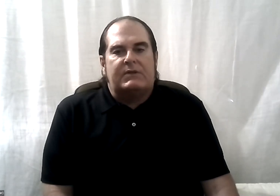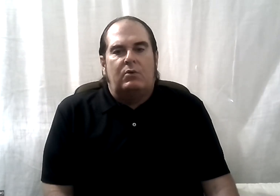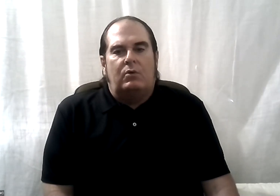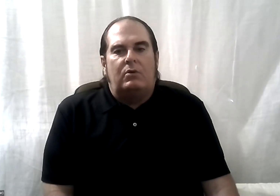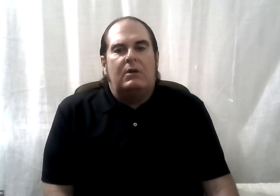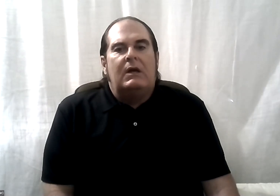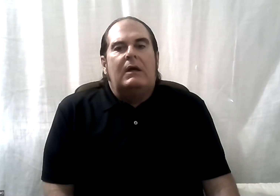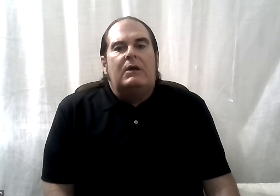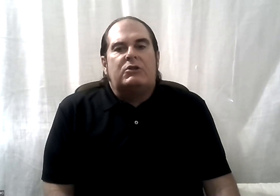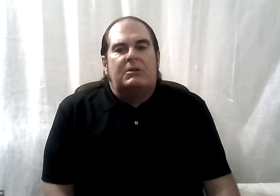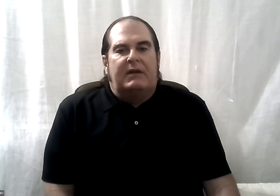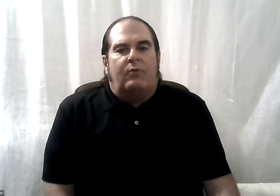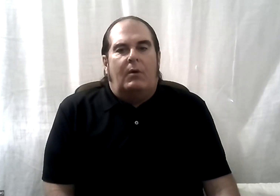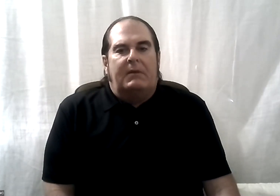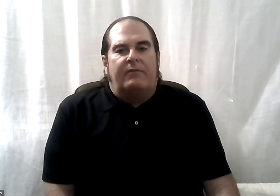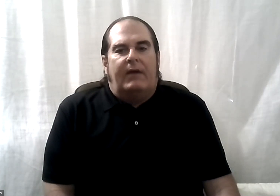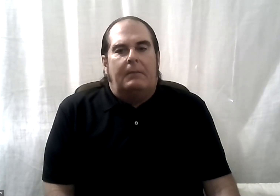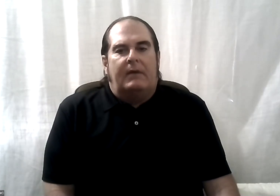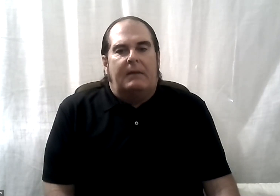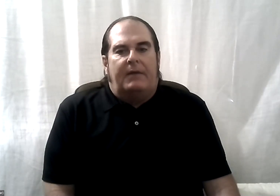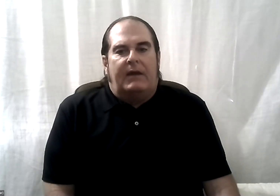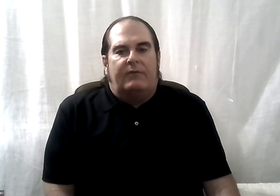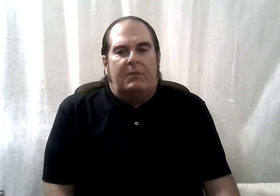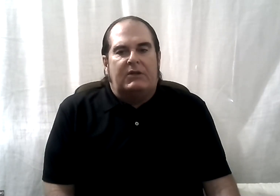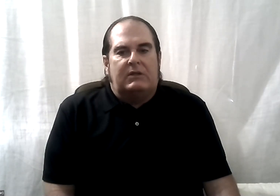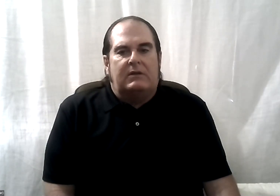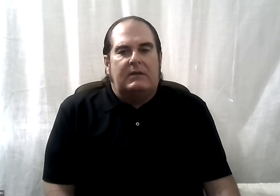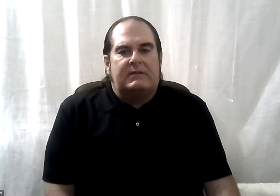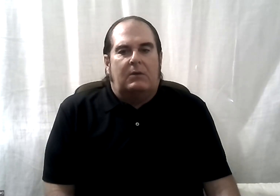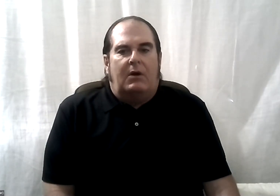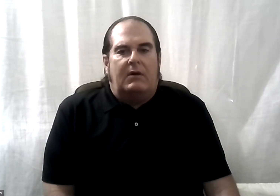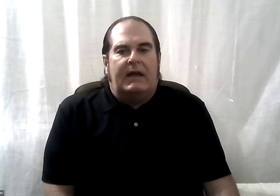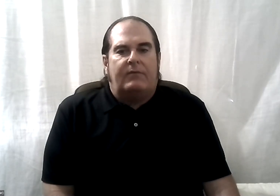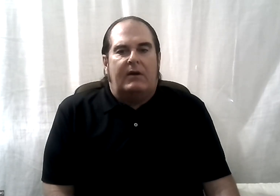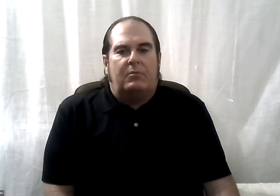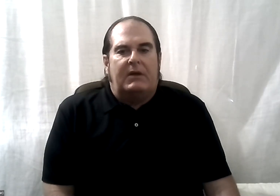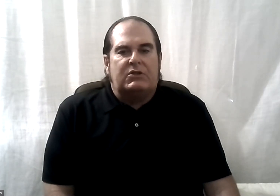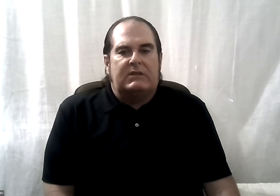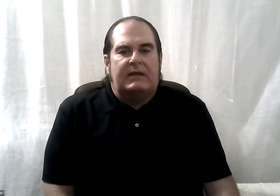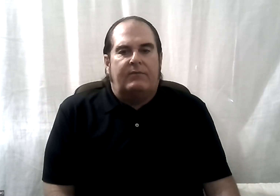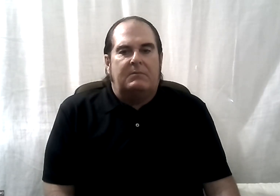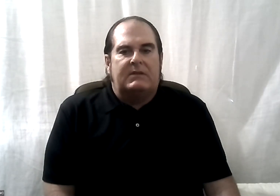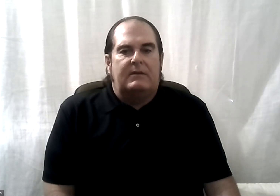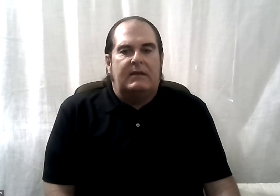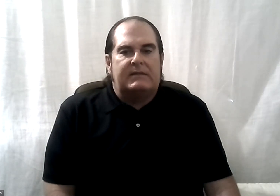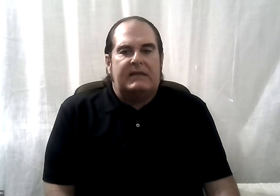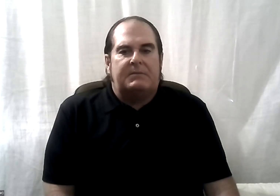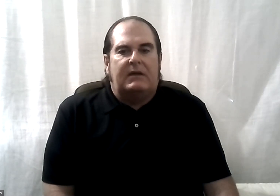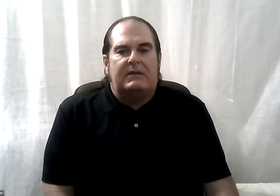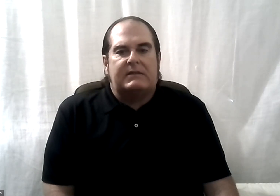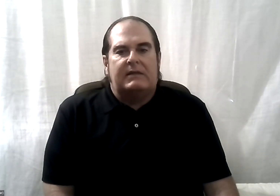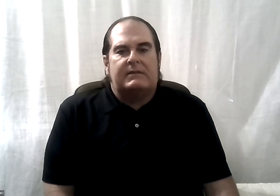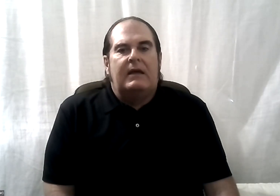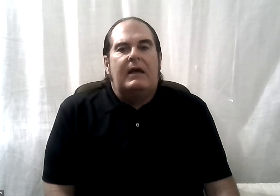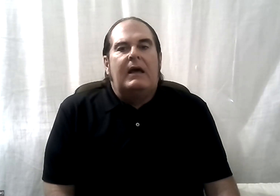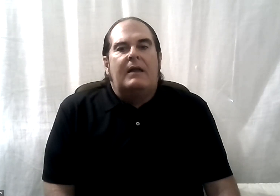However, the school should be informing the family about that information, and so we already have that information to give them the assessment